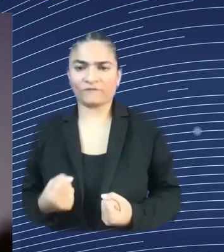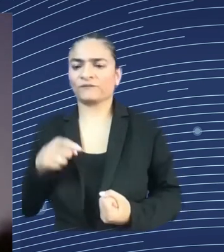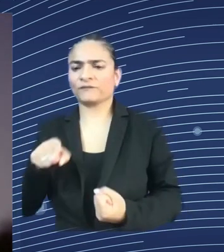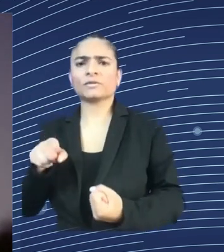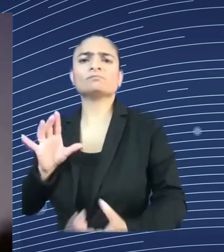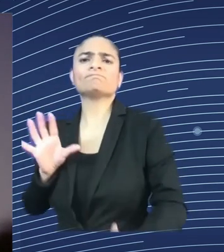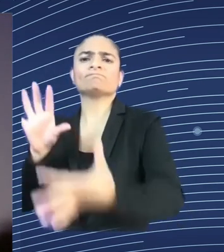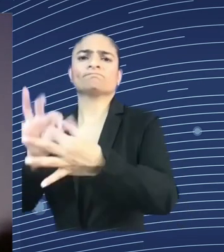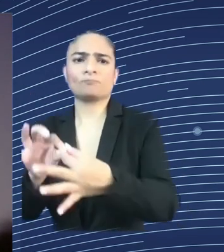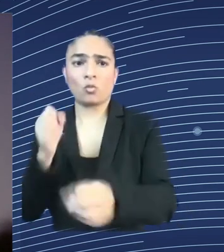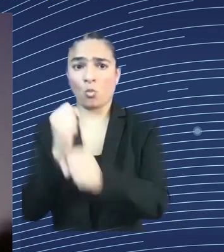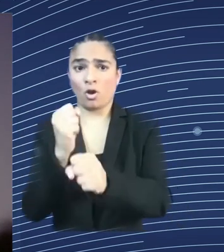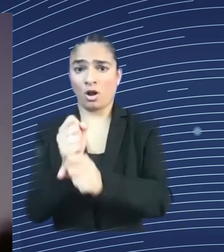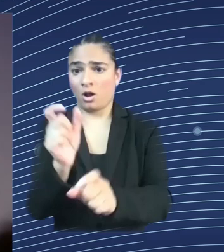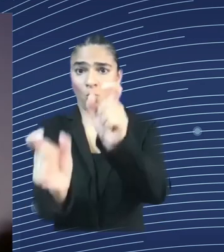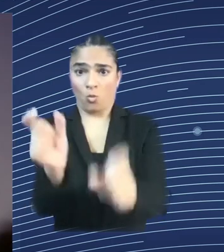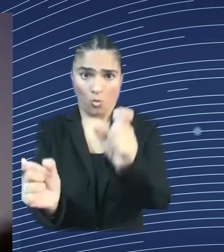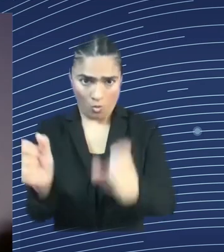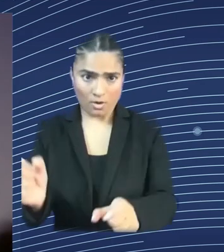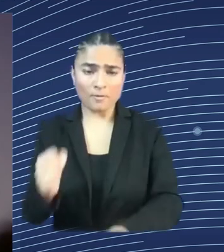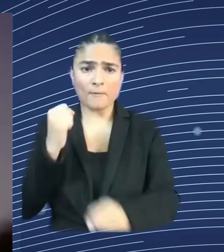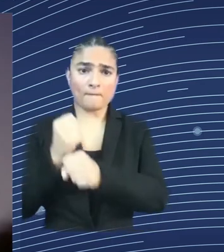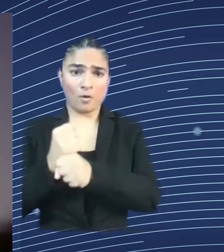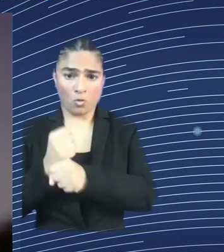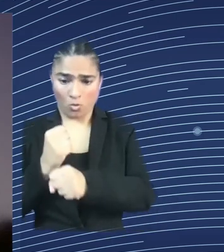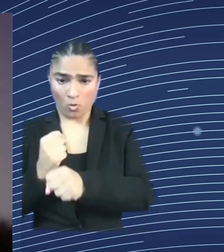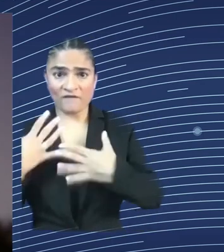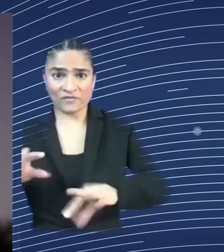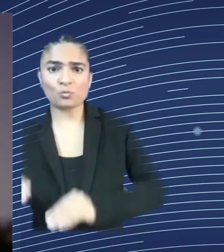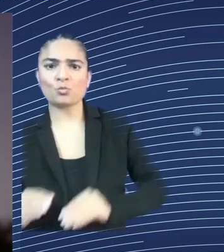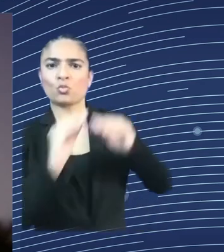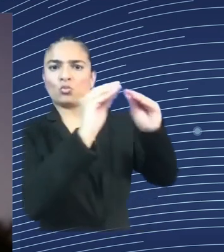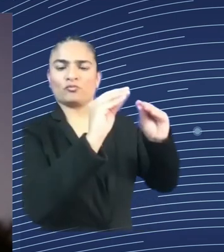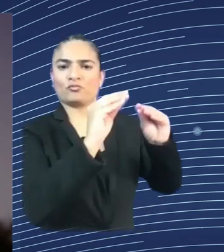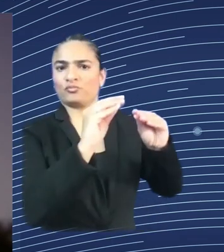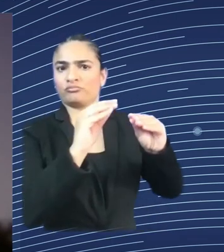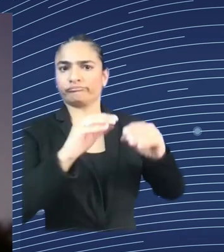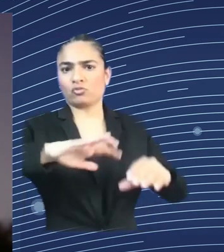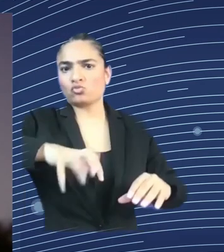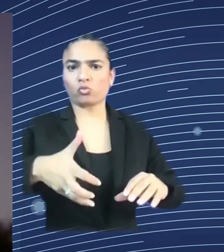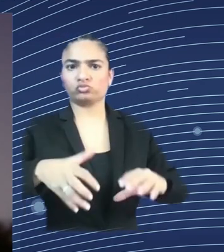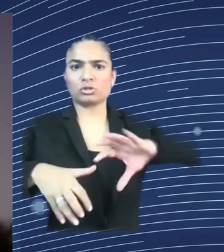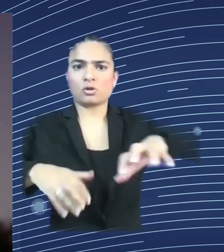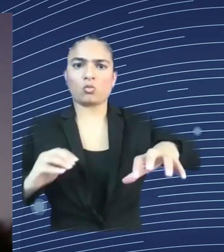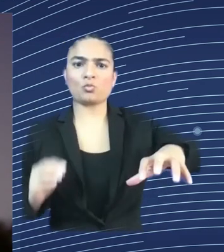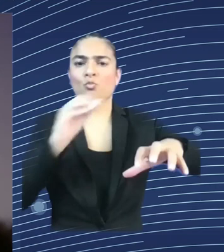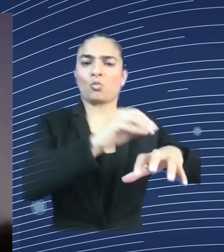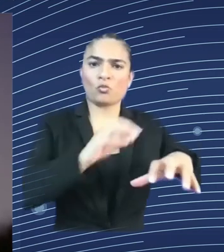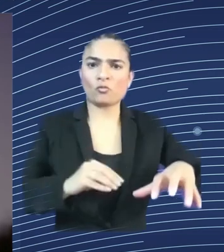faster in different cultures and different institutional settings as well. I think perhaps job